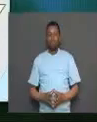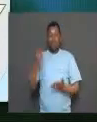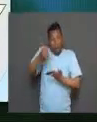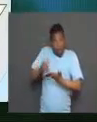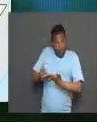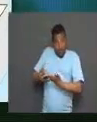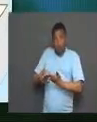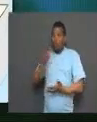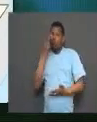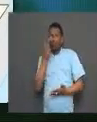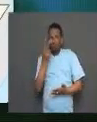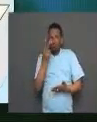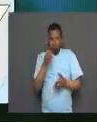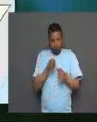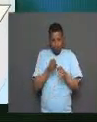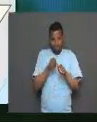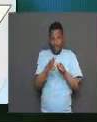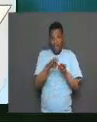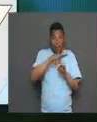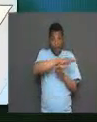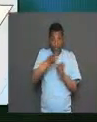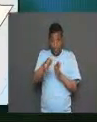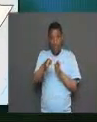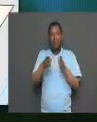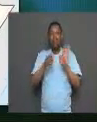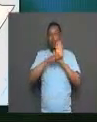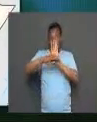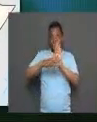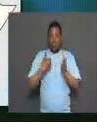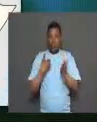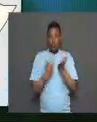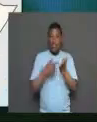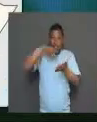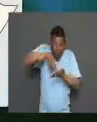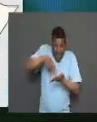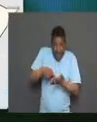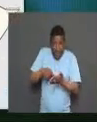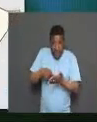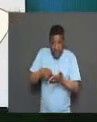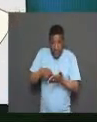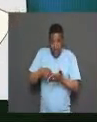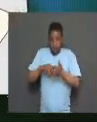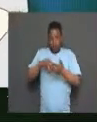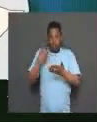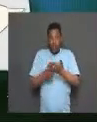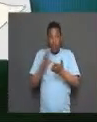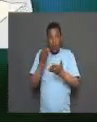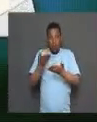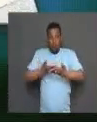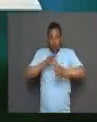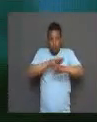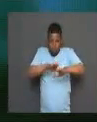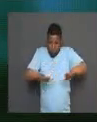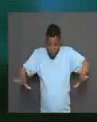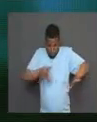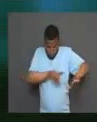Maps are two-dimensional representations. This means that they exist on a flat